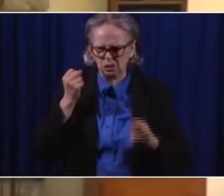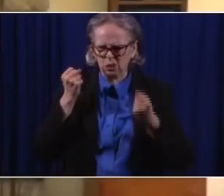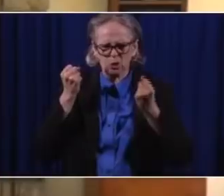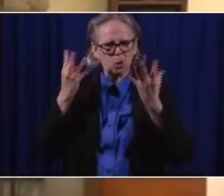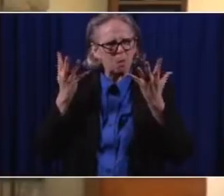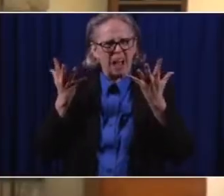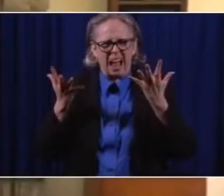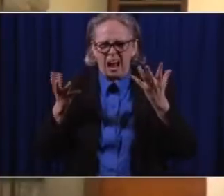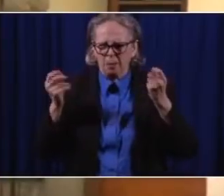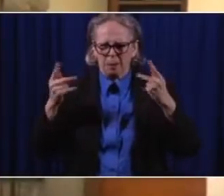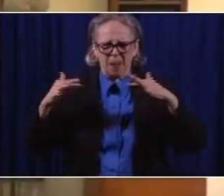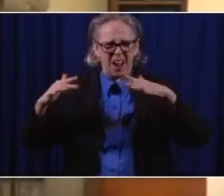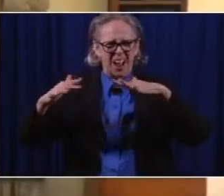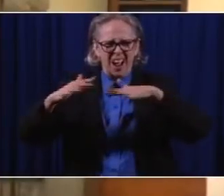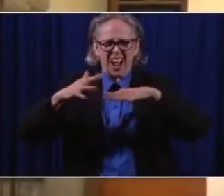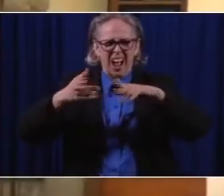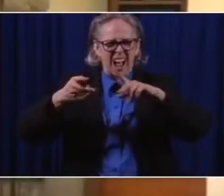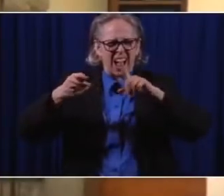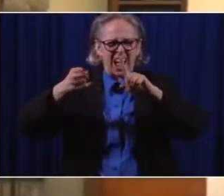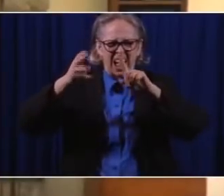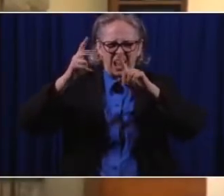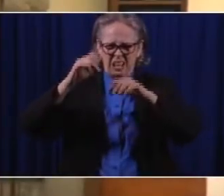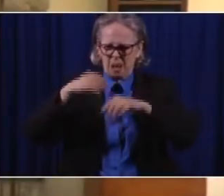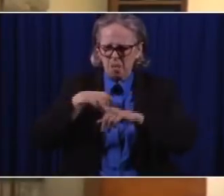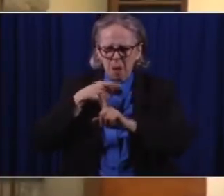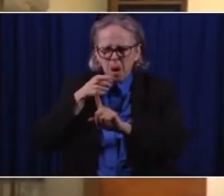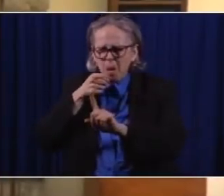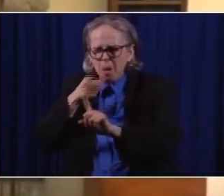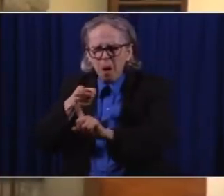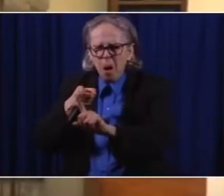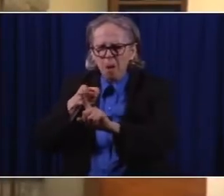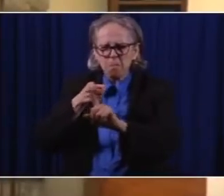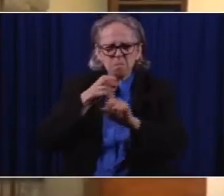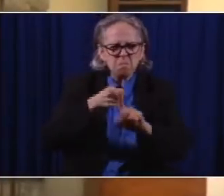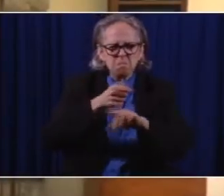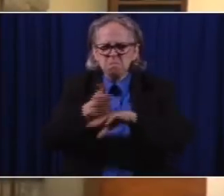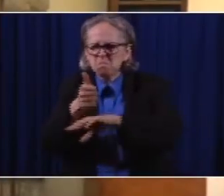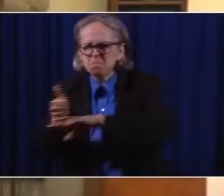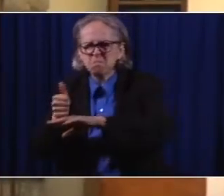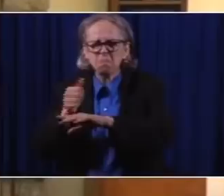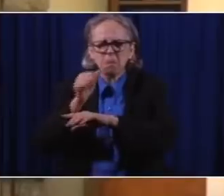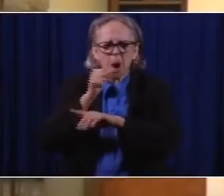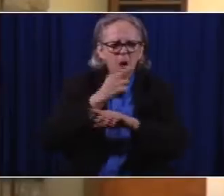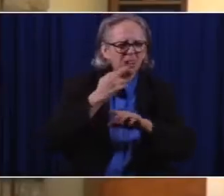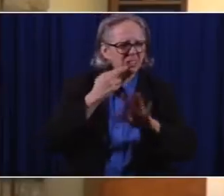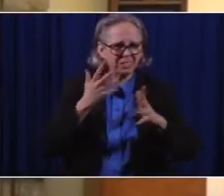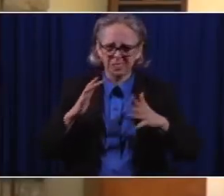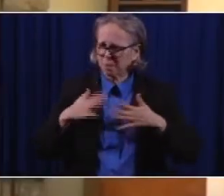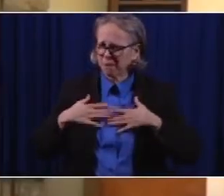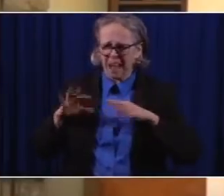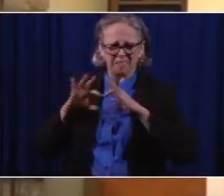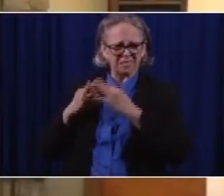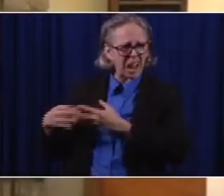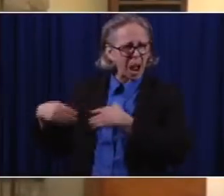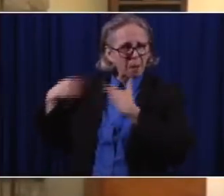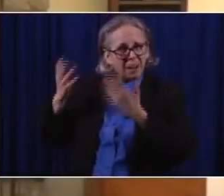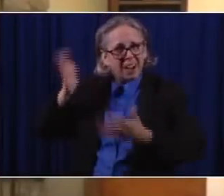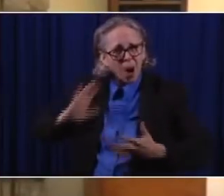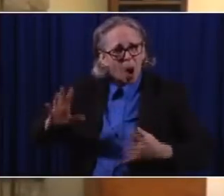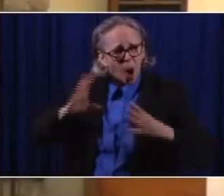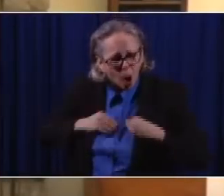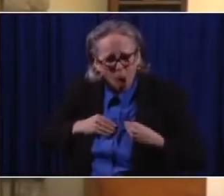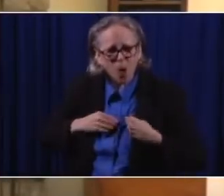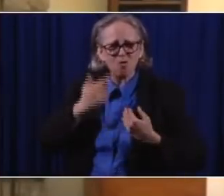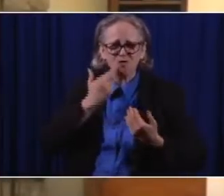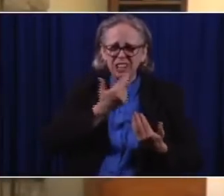restaurants. I've had members of my family who've been involved in owning bars and owning restaurants. And these things